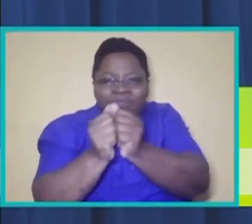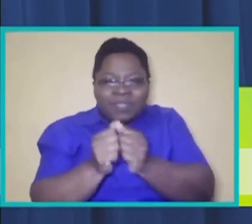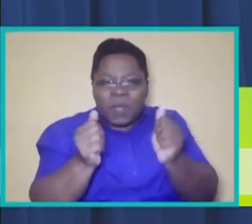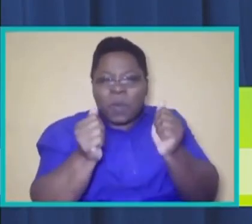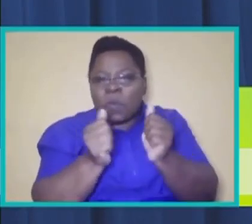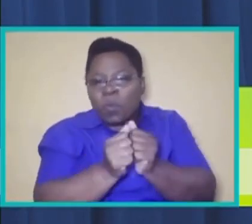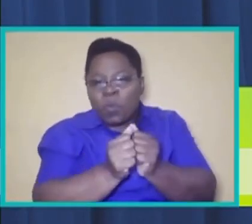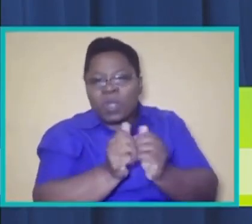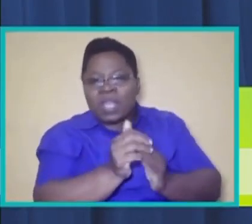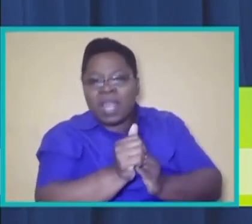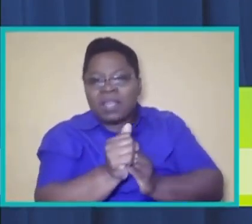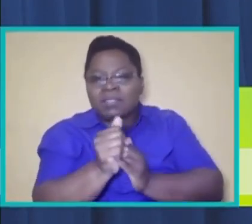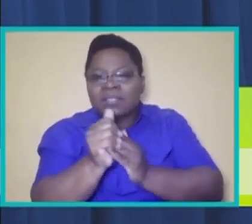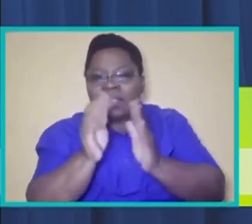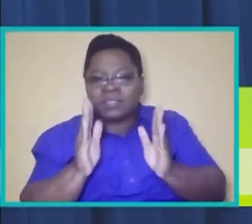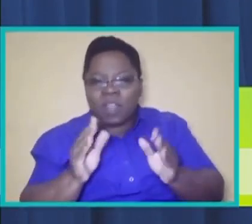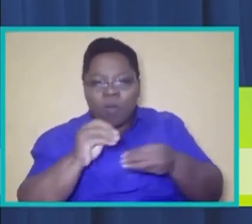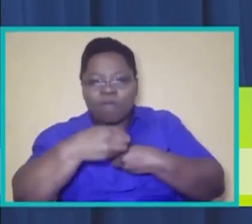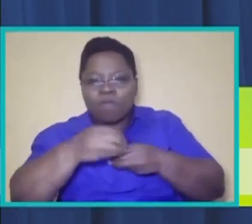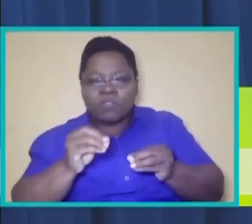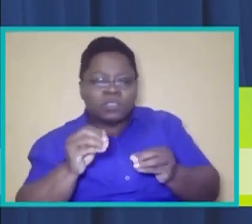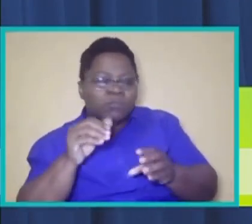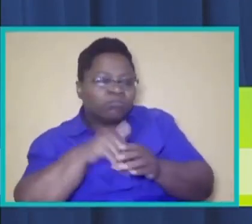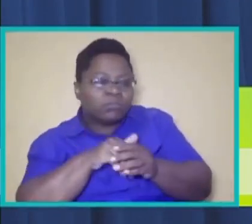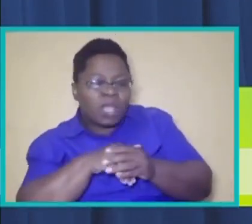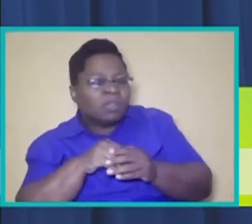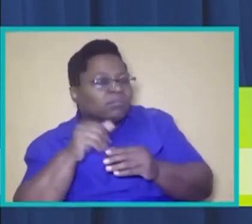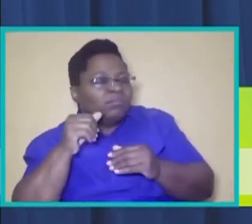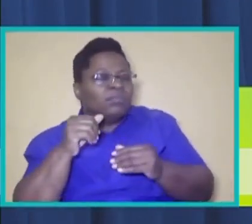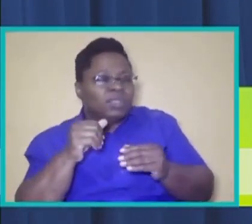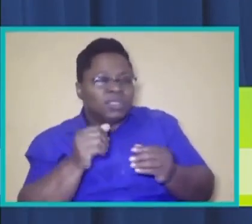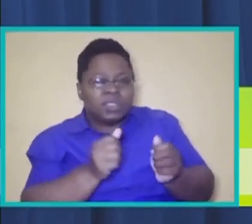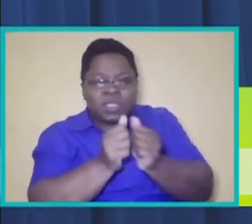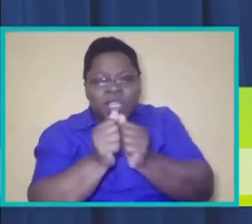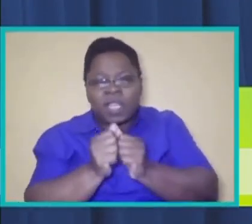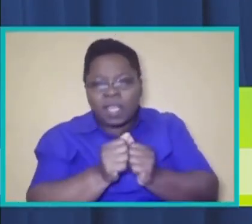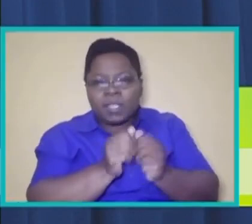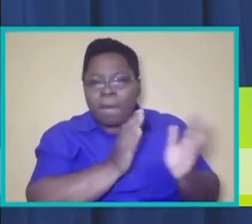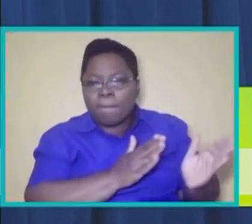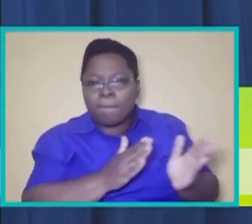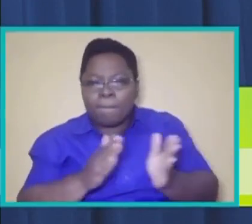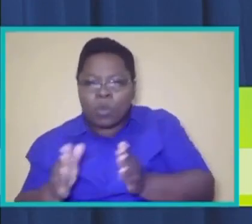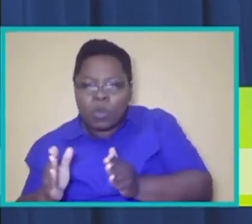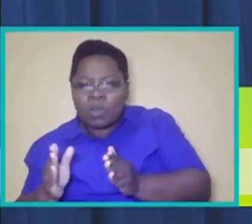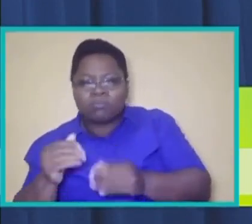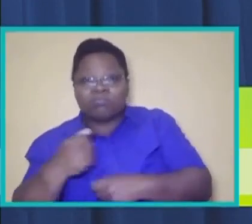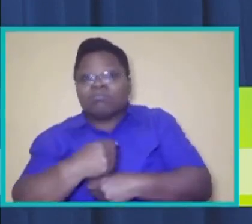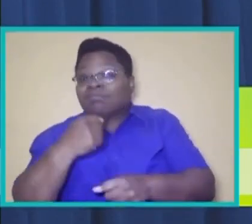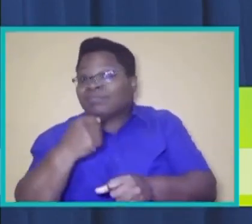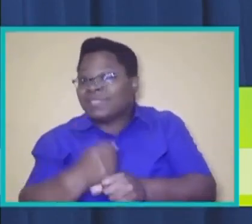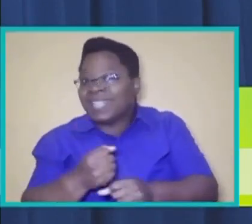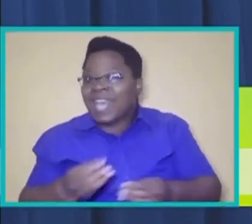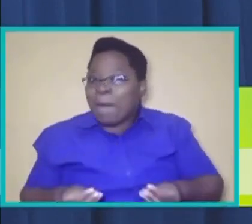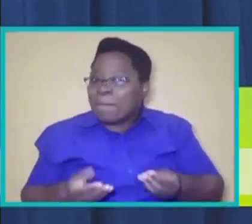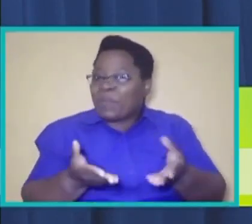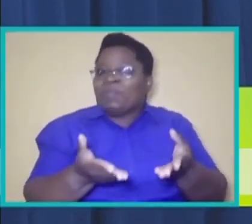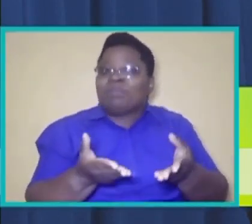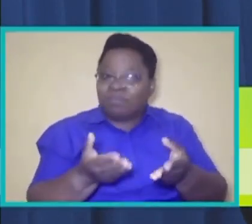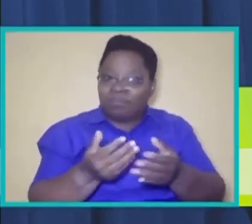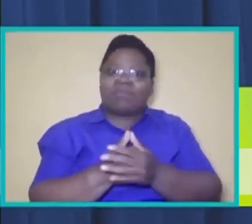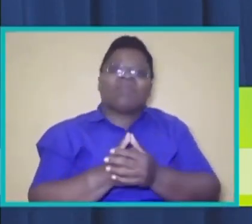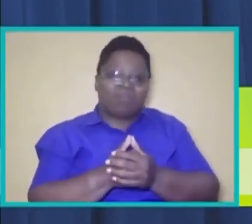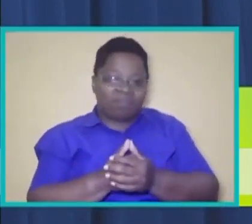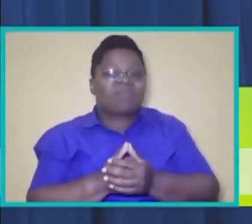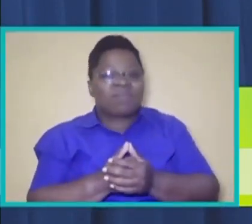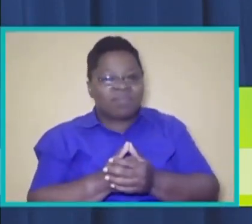school in terms of addressing it, so that you have something that is, let's say, timetabled with guidelines, and that's